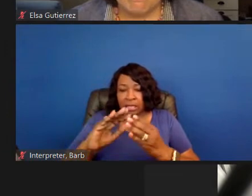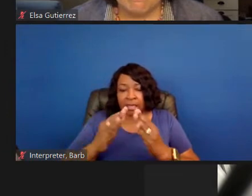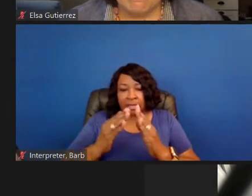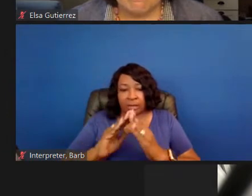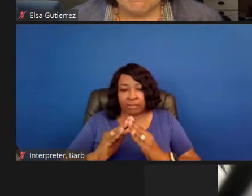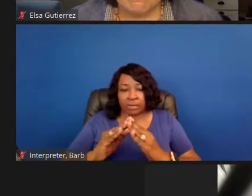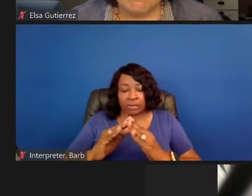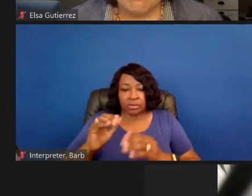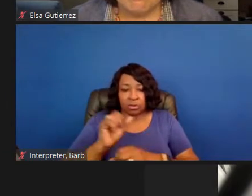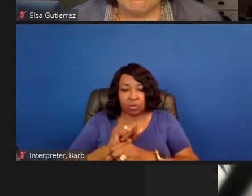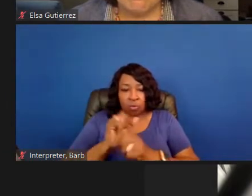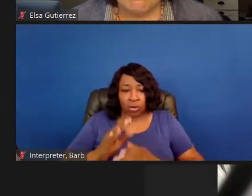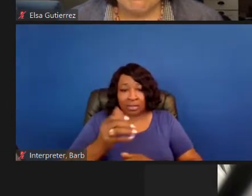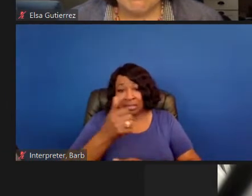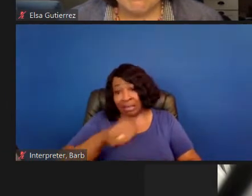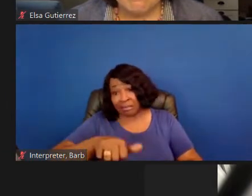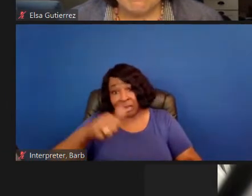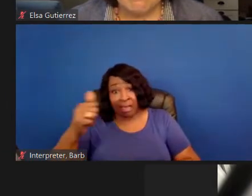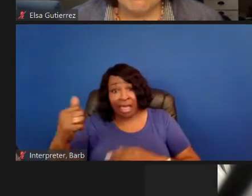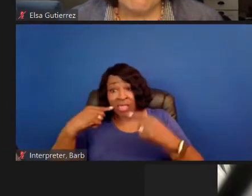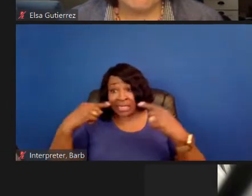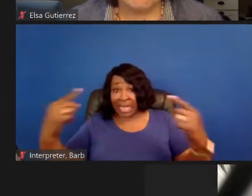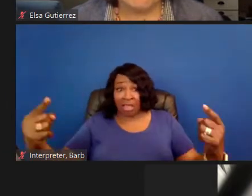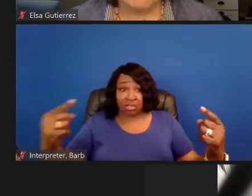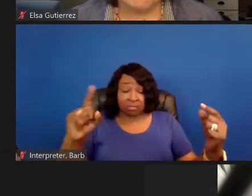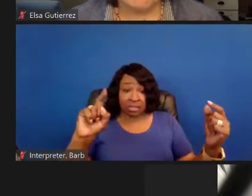other announcements?